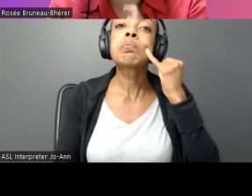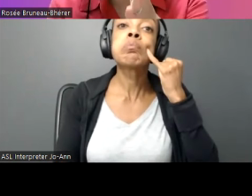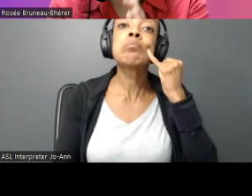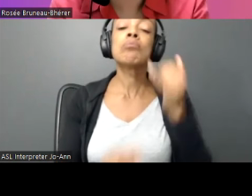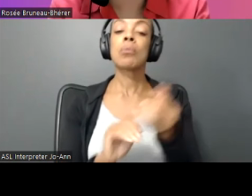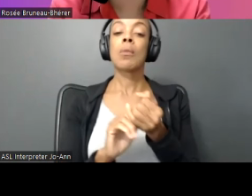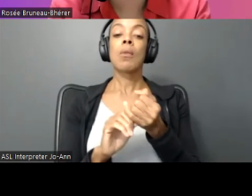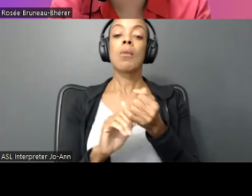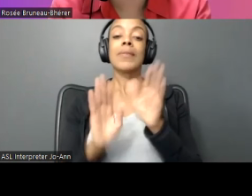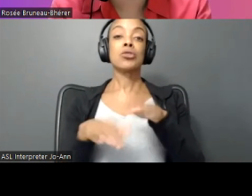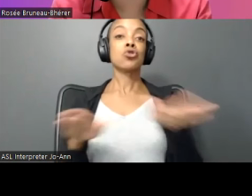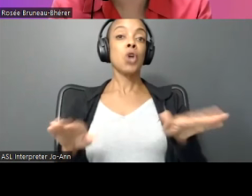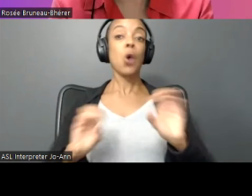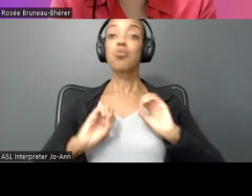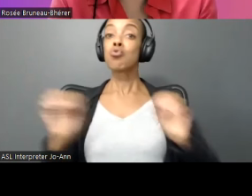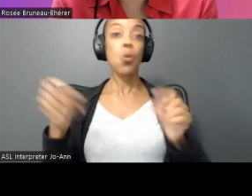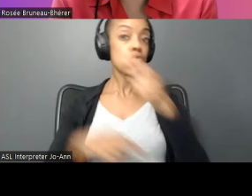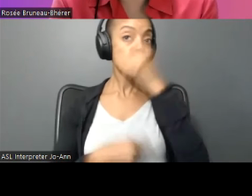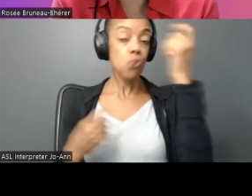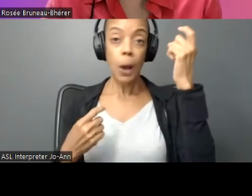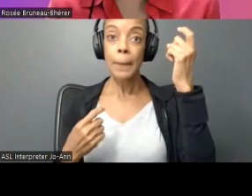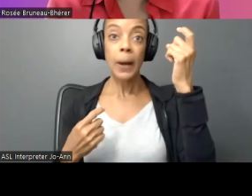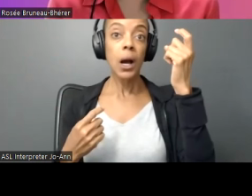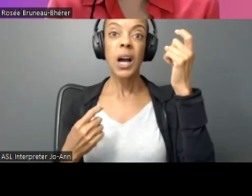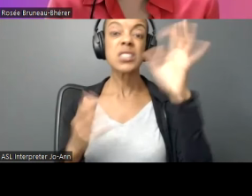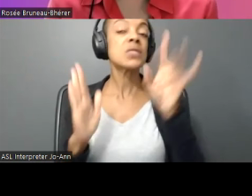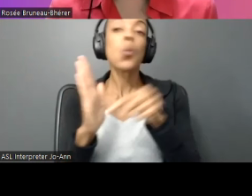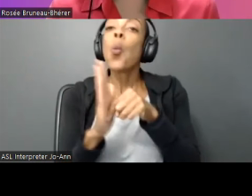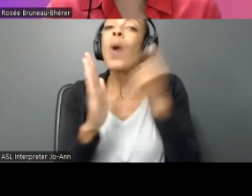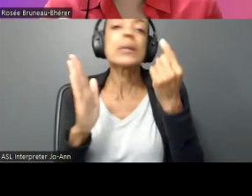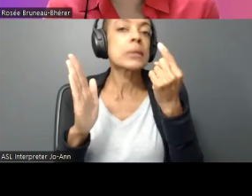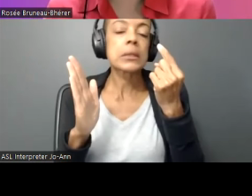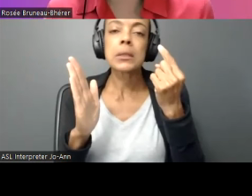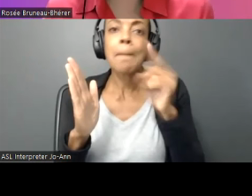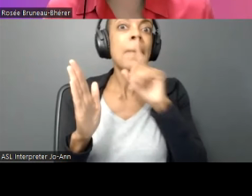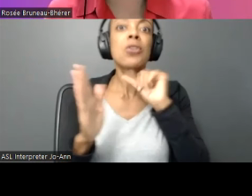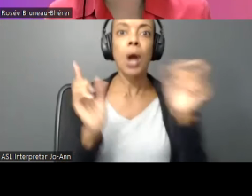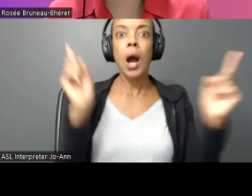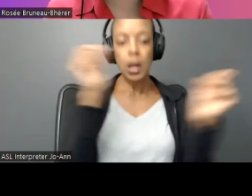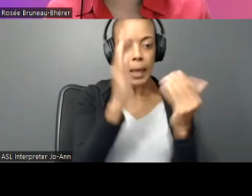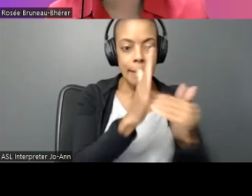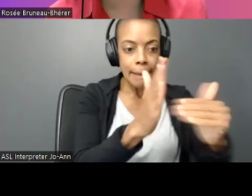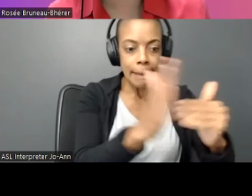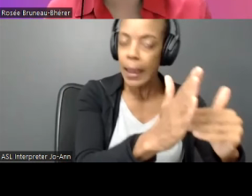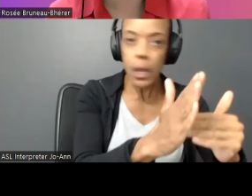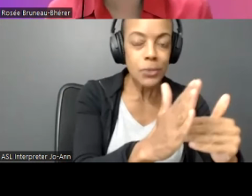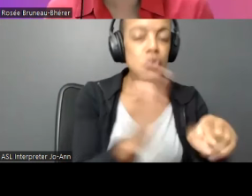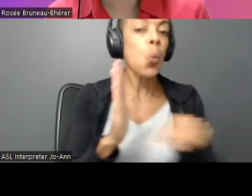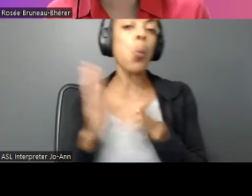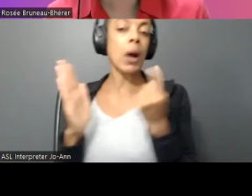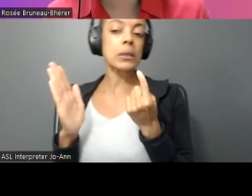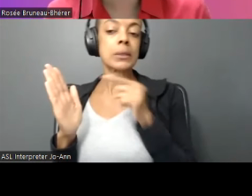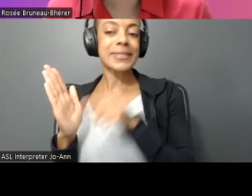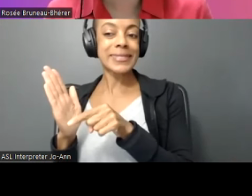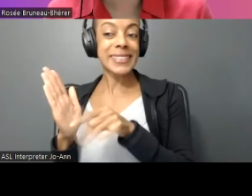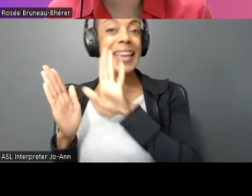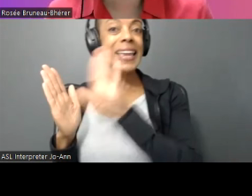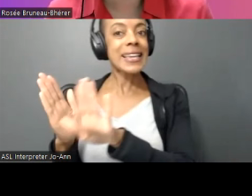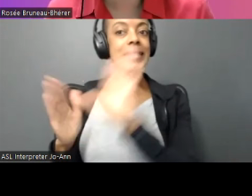incident. He has a simple trauma. It happens once in his life. He'll have a different kind of baggage, something different,